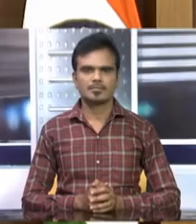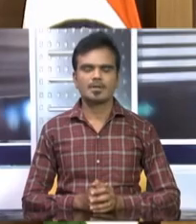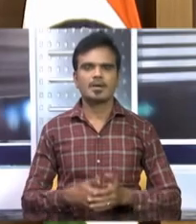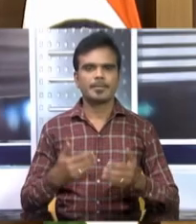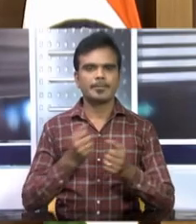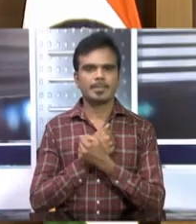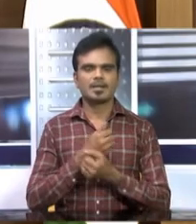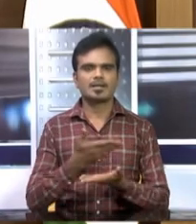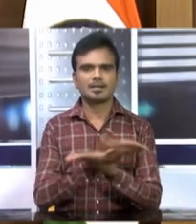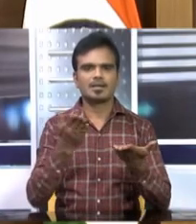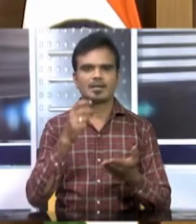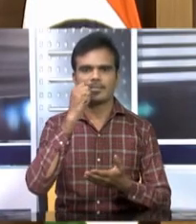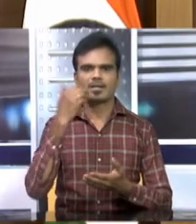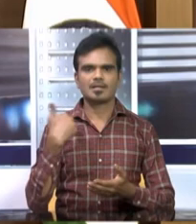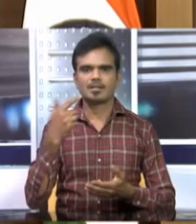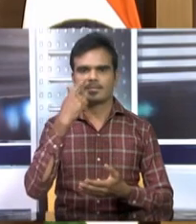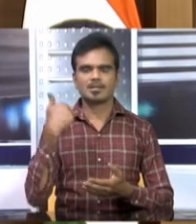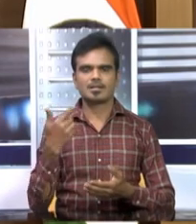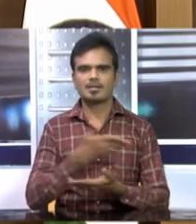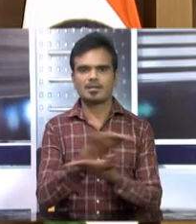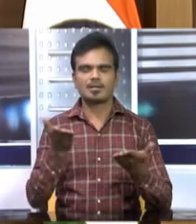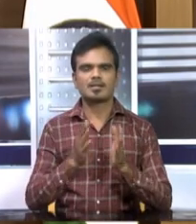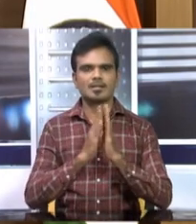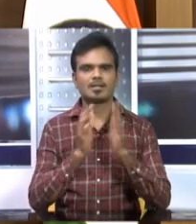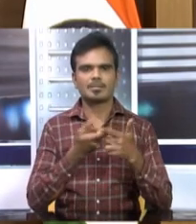My dear brothers and sisters of Tamil Nadu, Vanakkam.